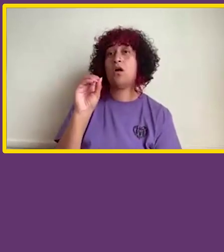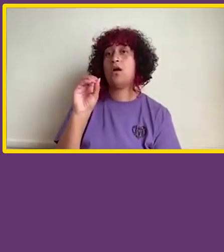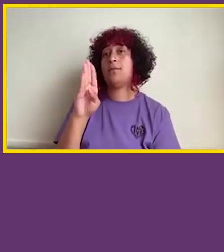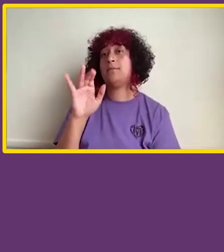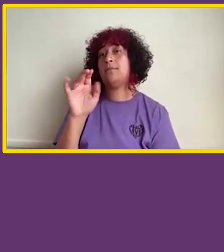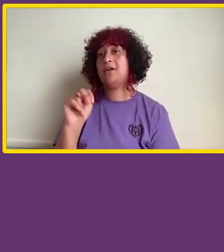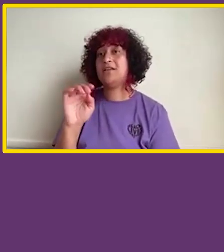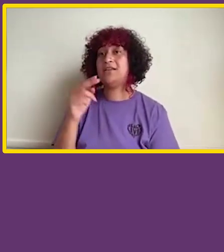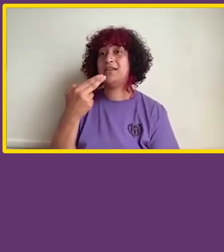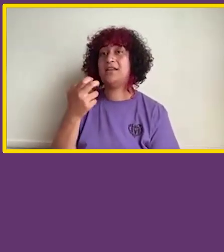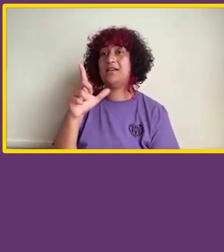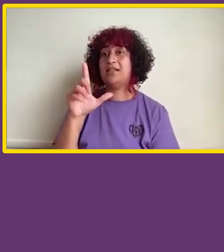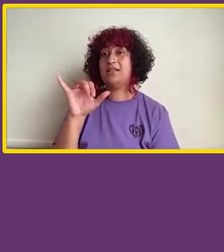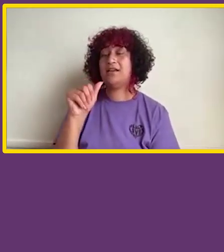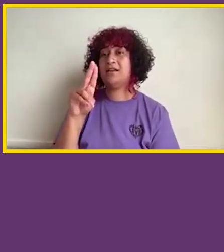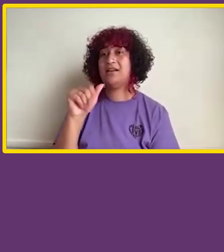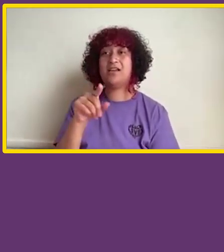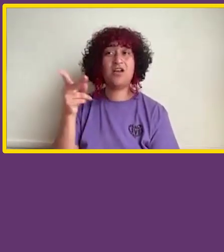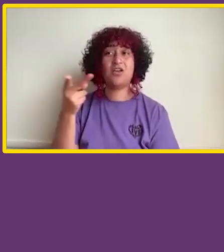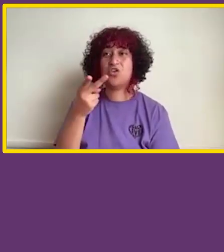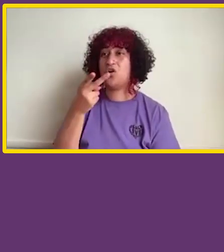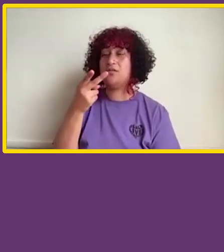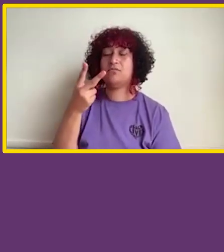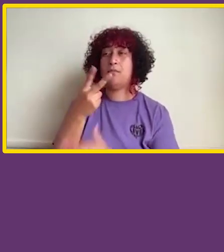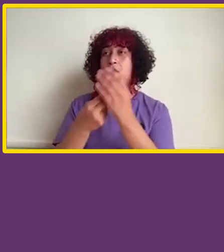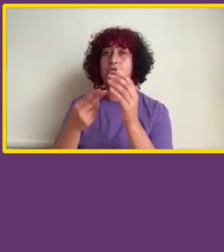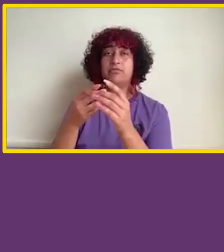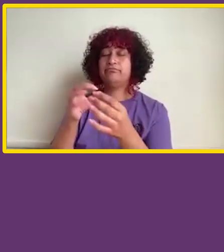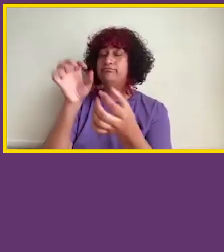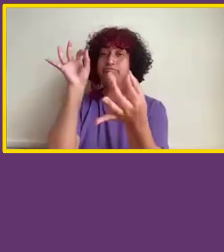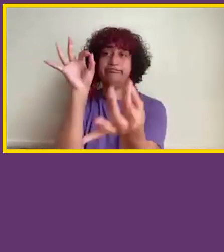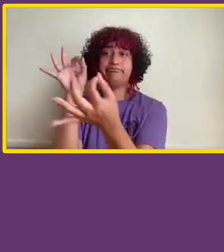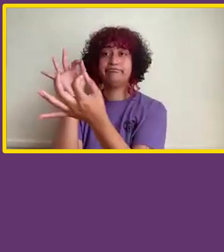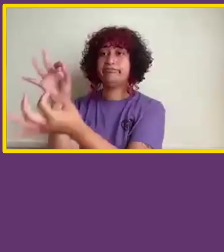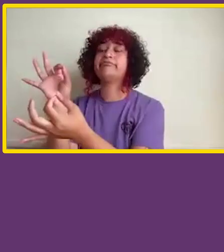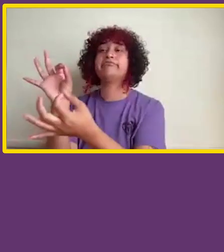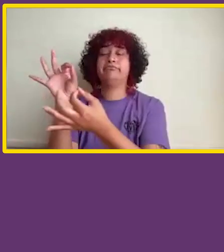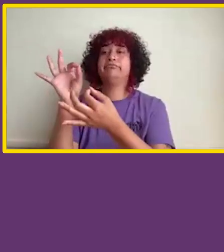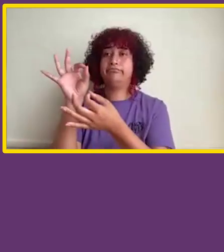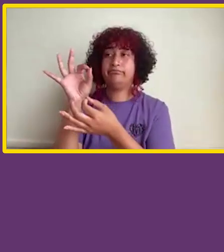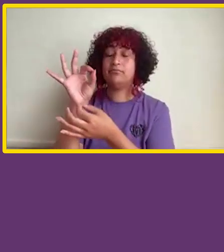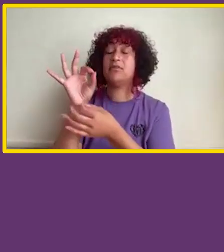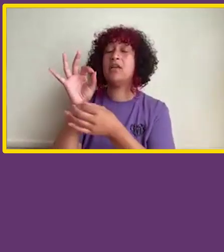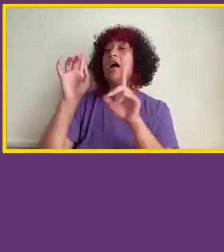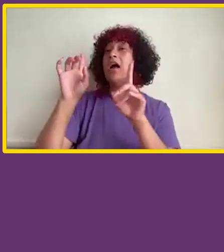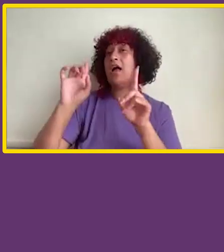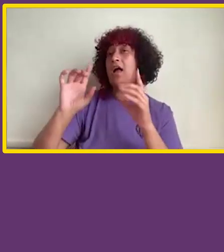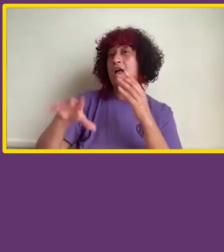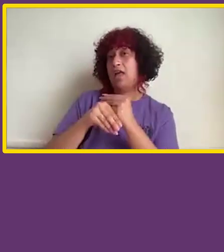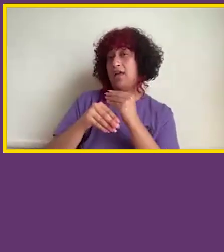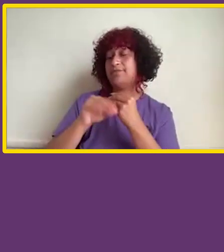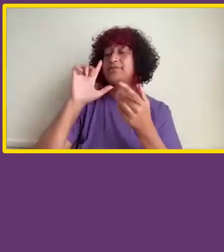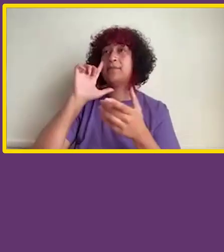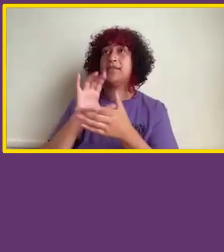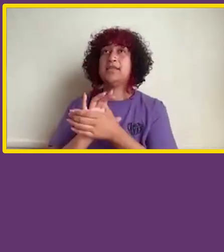were both absolutely spot on in your observations and assessments. I also do believe that there